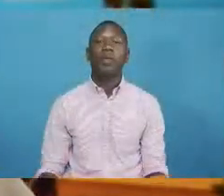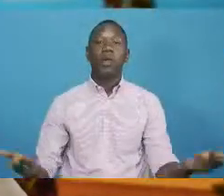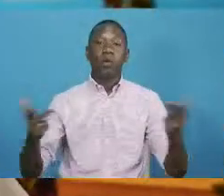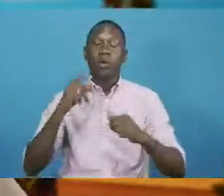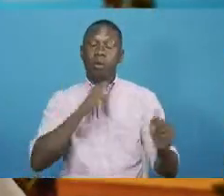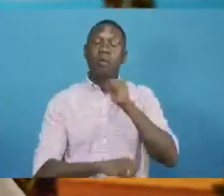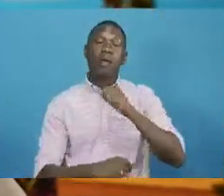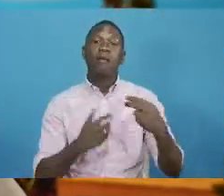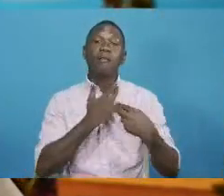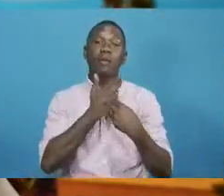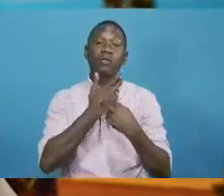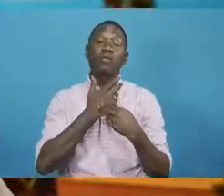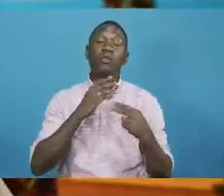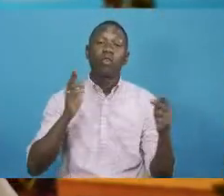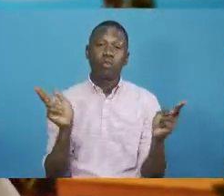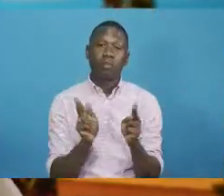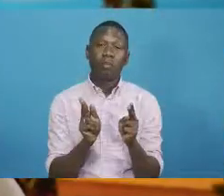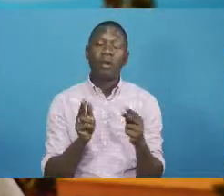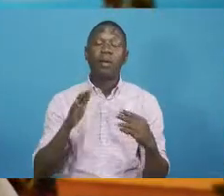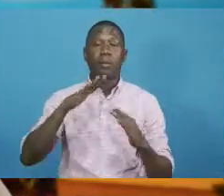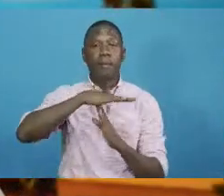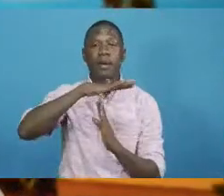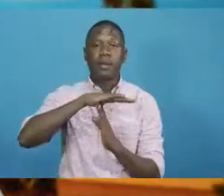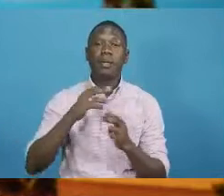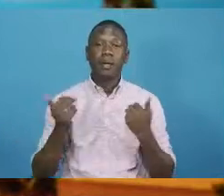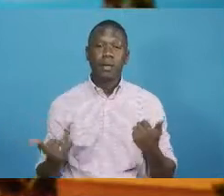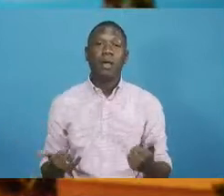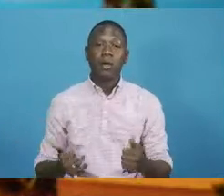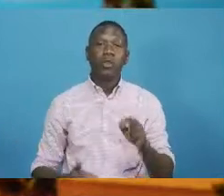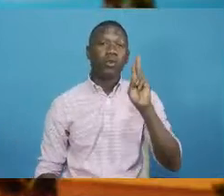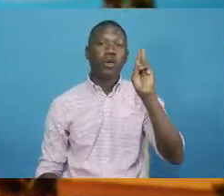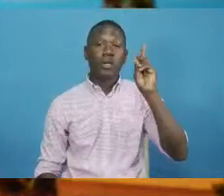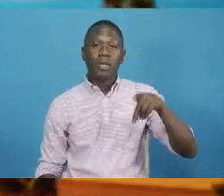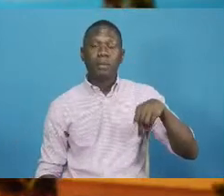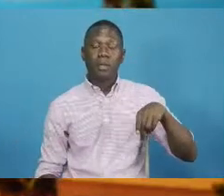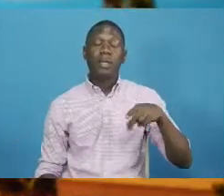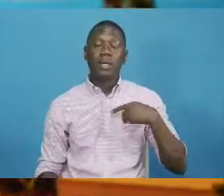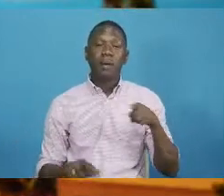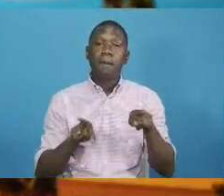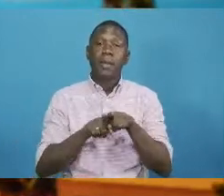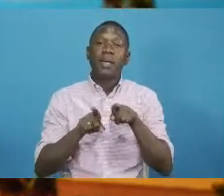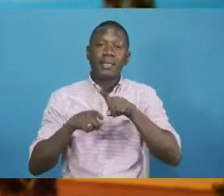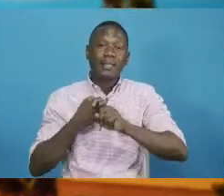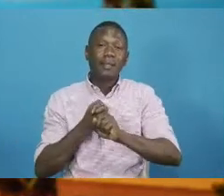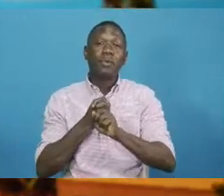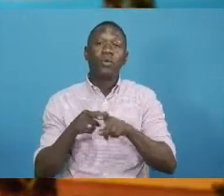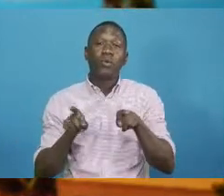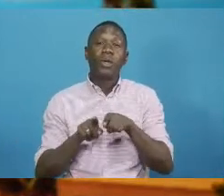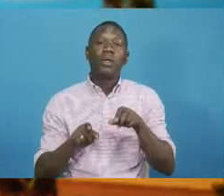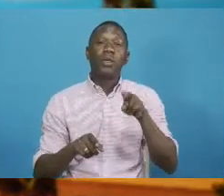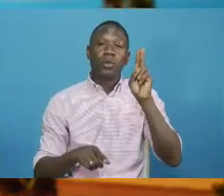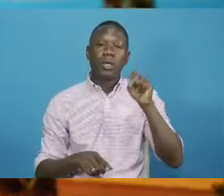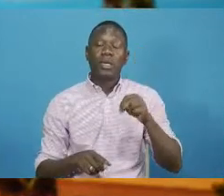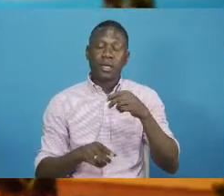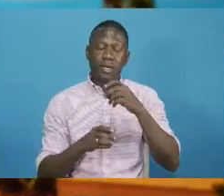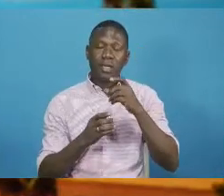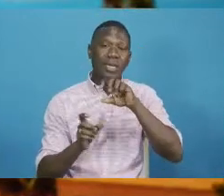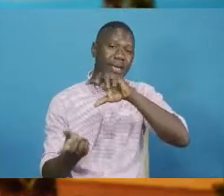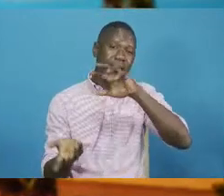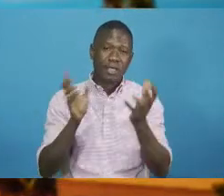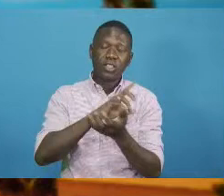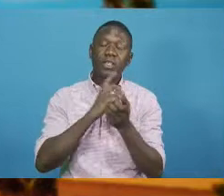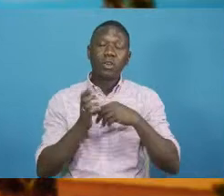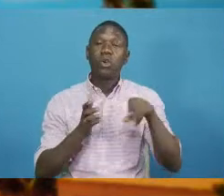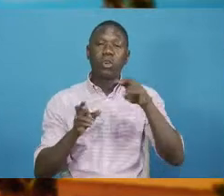Welcome back from that short commercial break. Now, the UNDP, in partnership with the Ministry of Environment, Climate Change and Natural Resources,